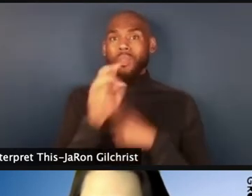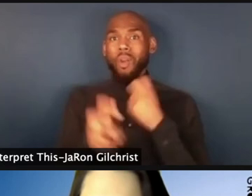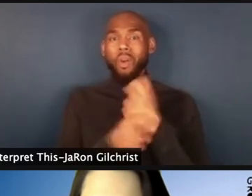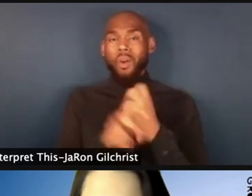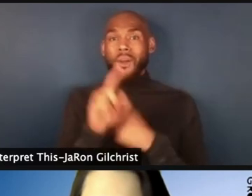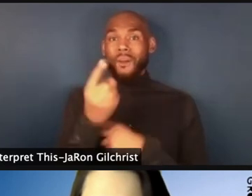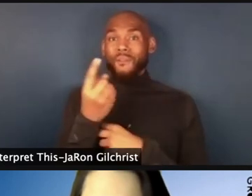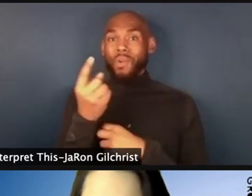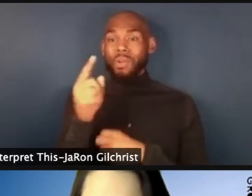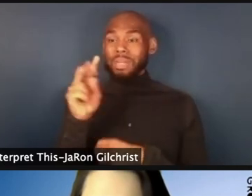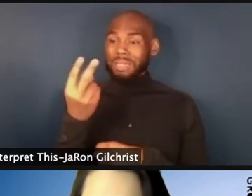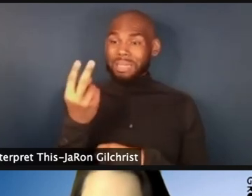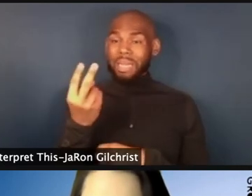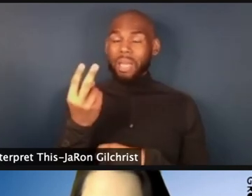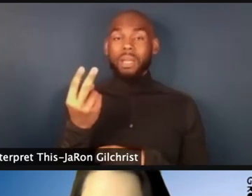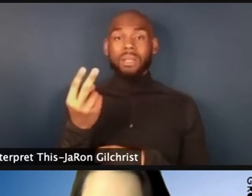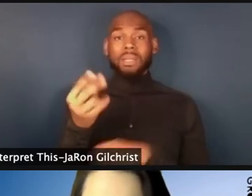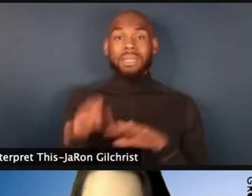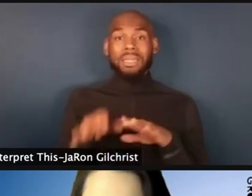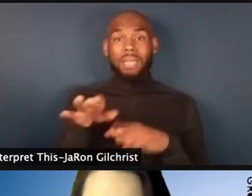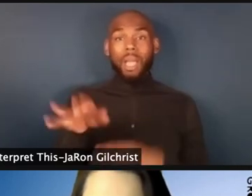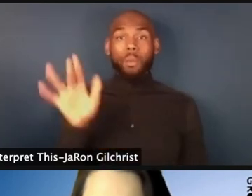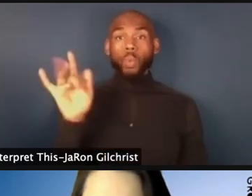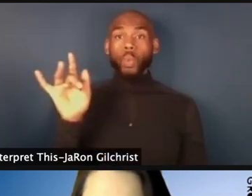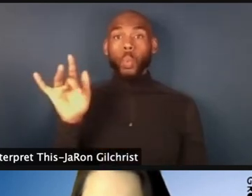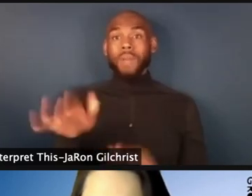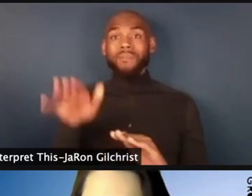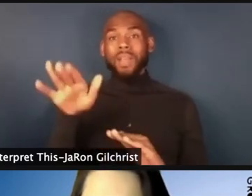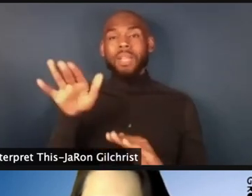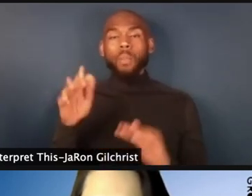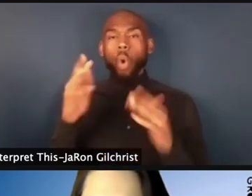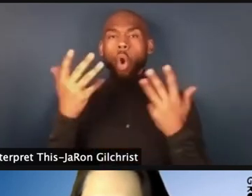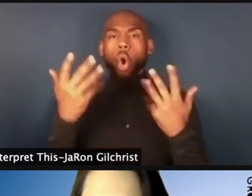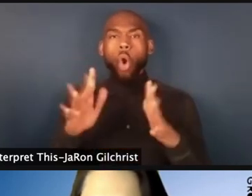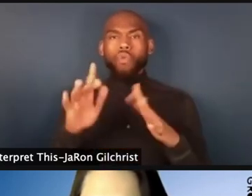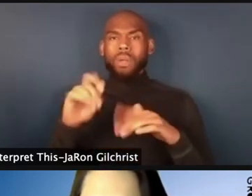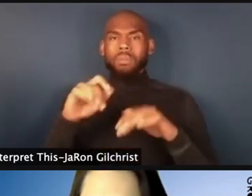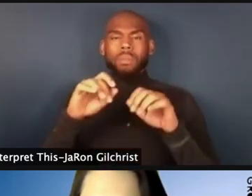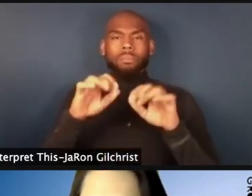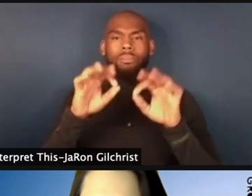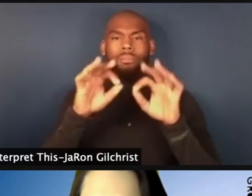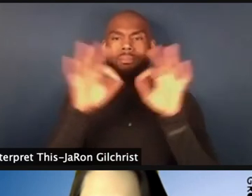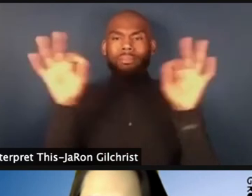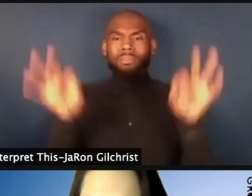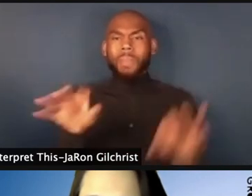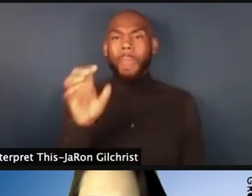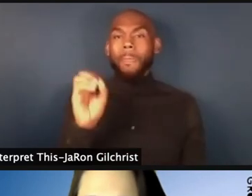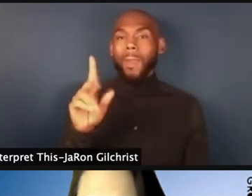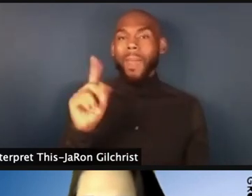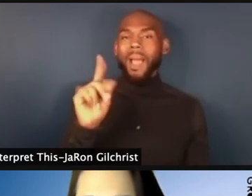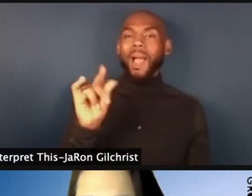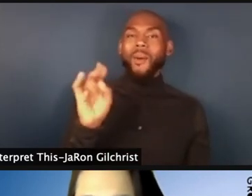second steps, 25 steps have already been outlined for years and years and years, and it's available for free on the